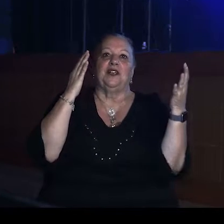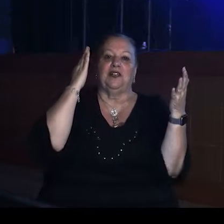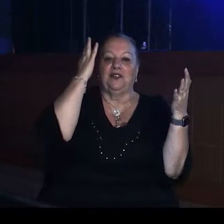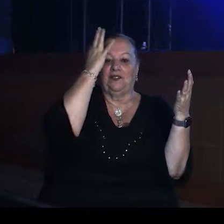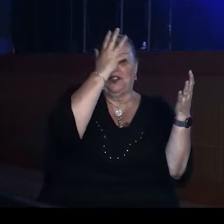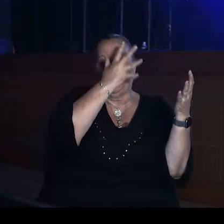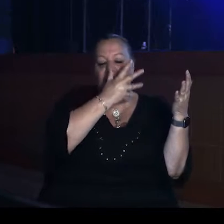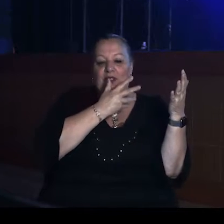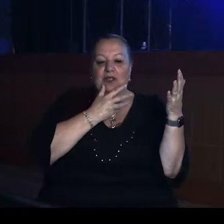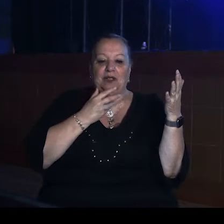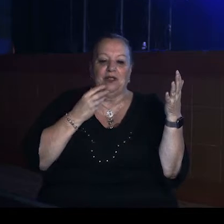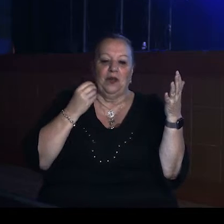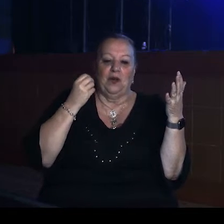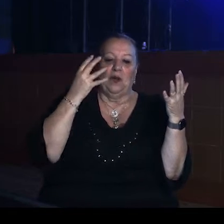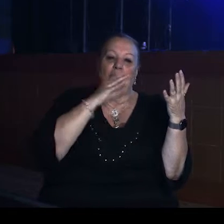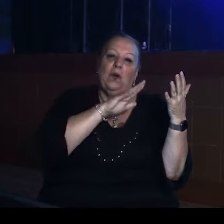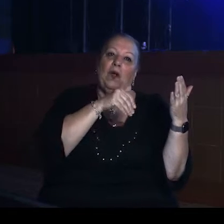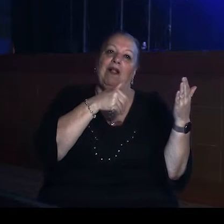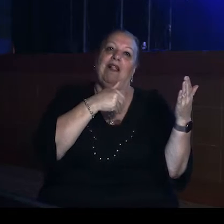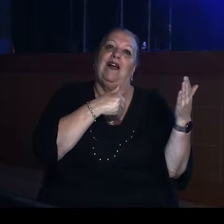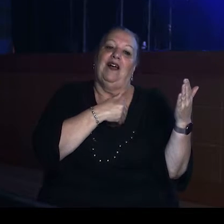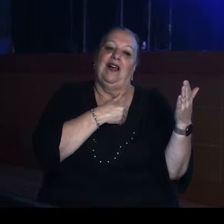wonderful? Isn't she